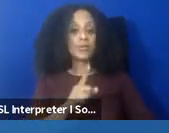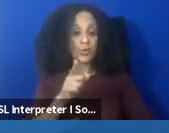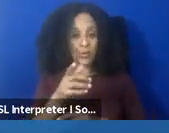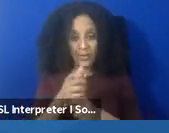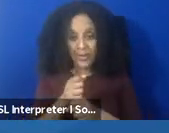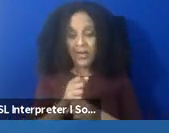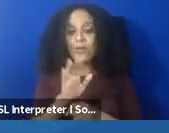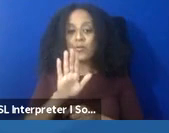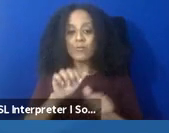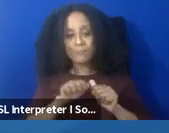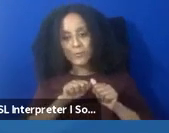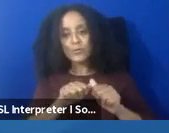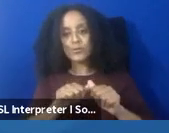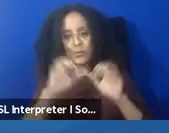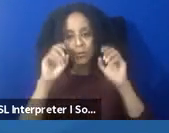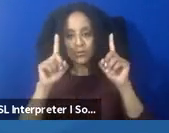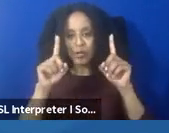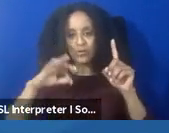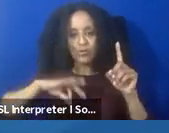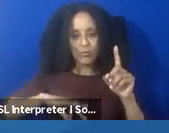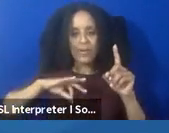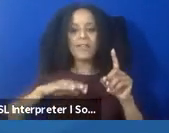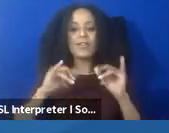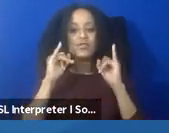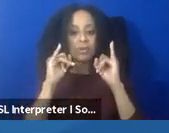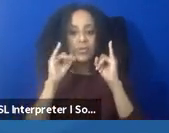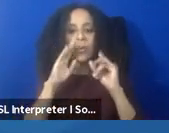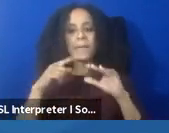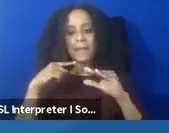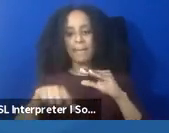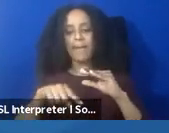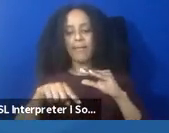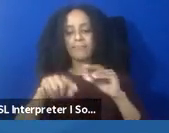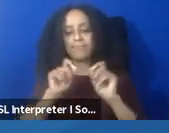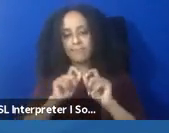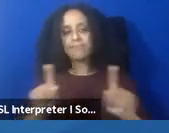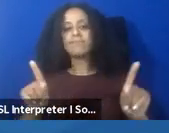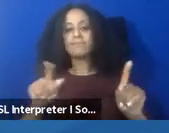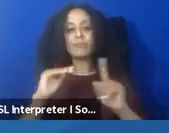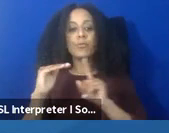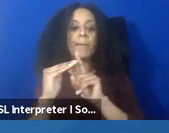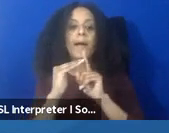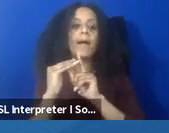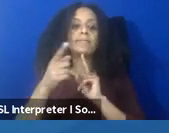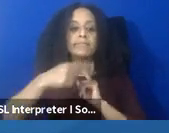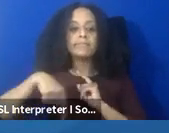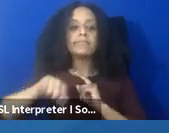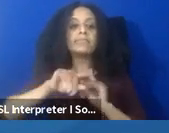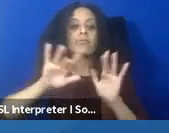your continuing education credit. Instructions will be emailed to you. As a reminder, a recording of